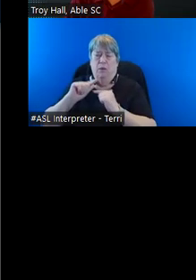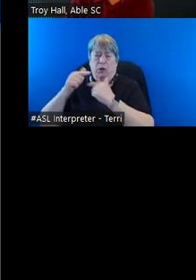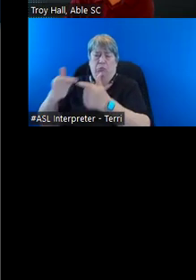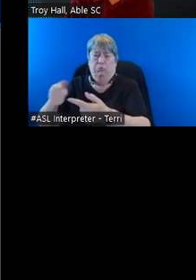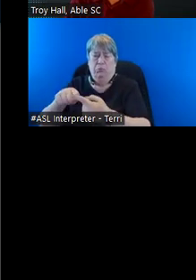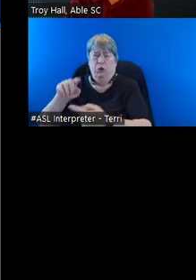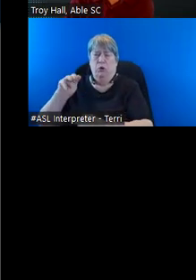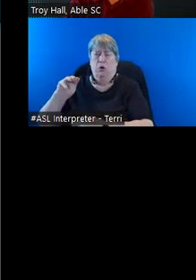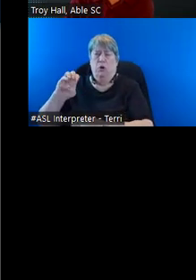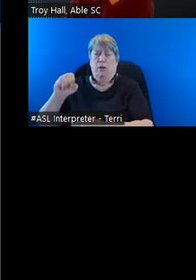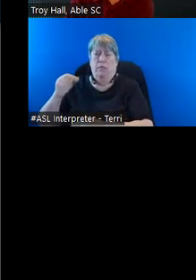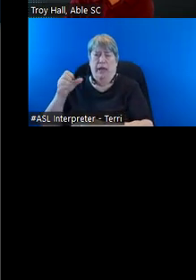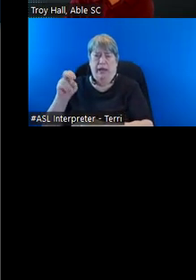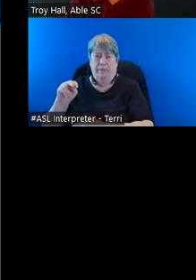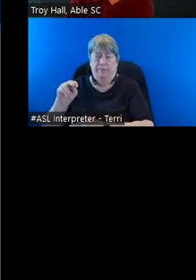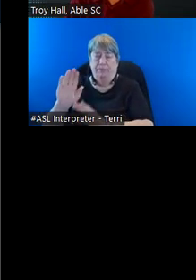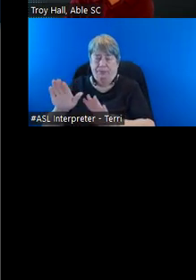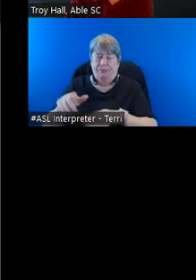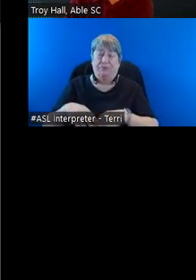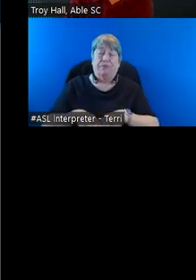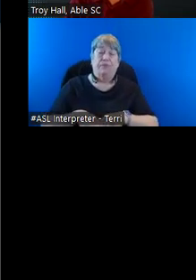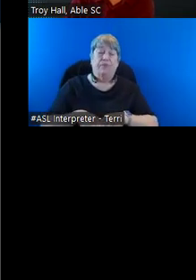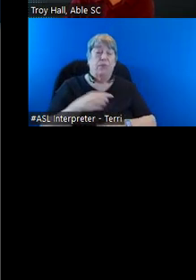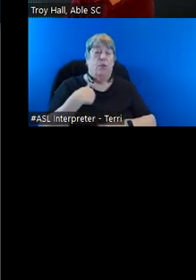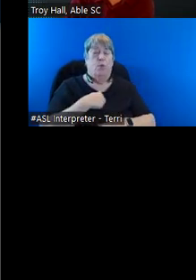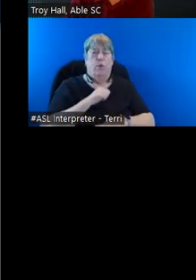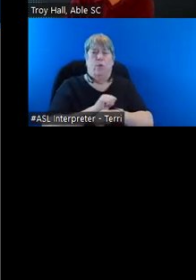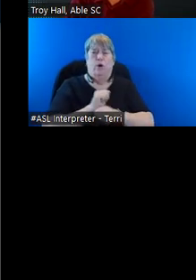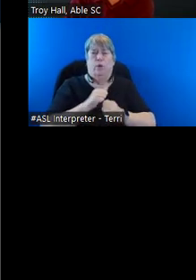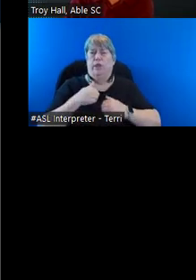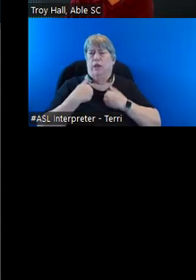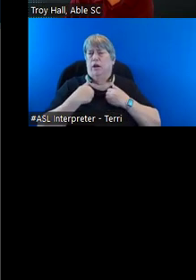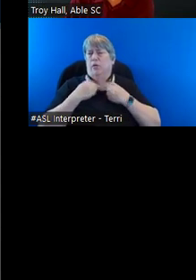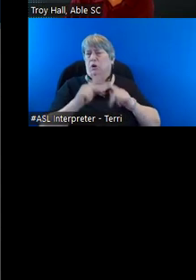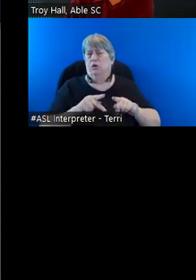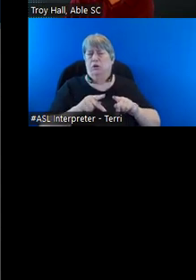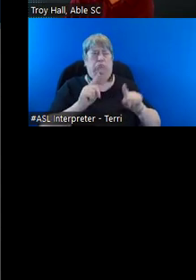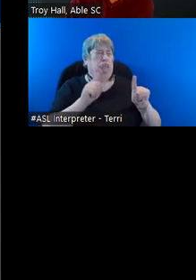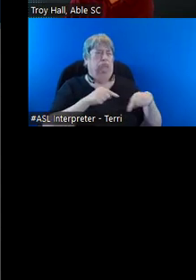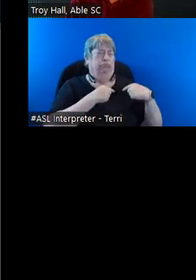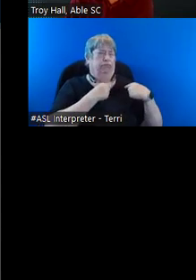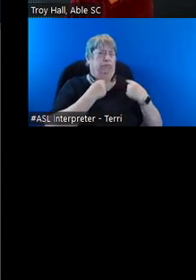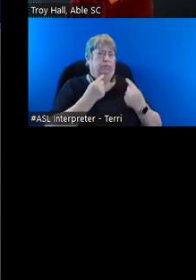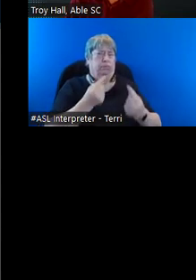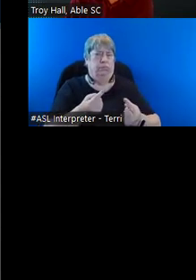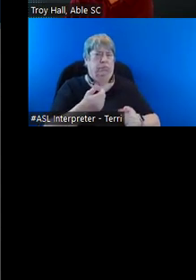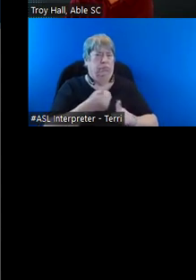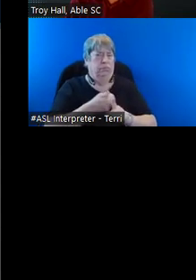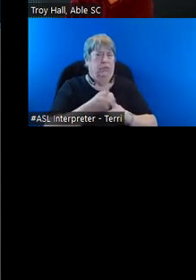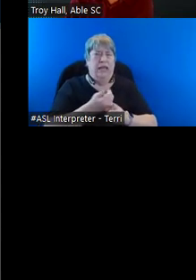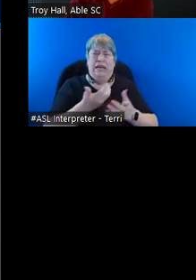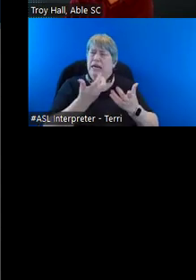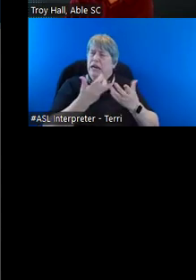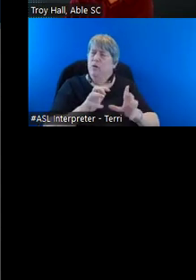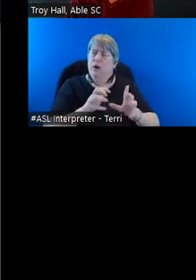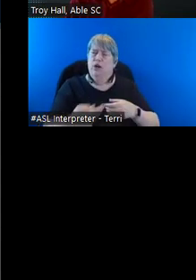us home. We work with a young person who's been working with us for years who did not want to be a part of our youth